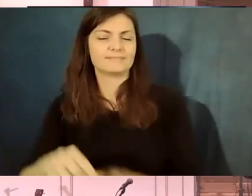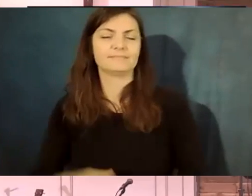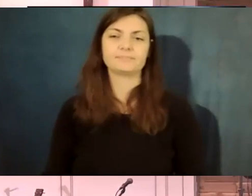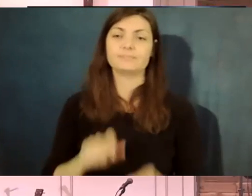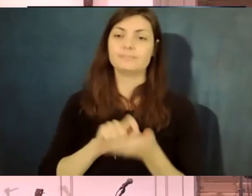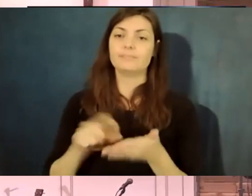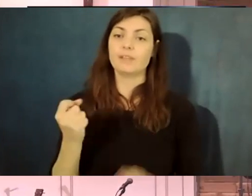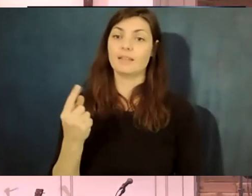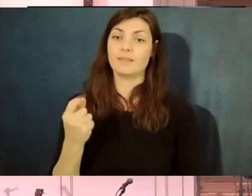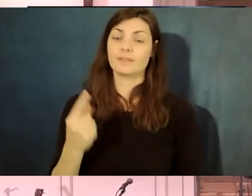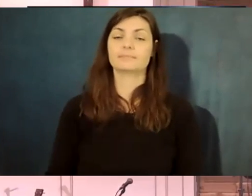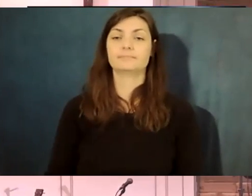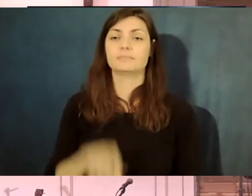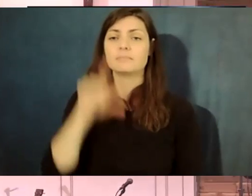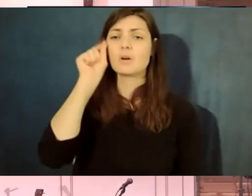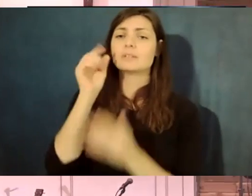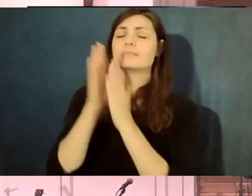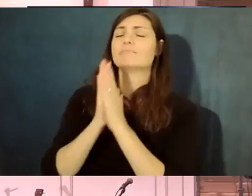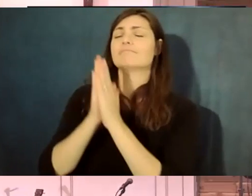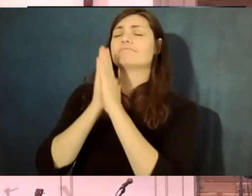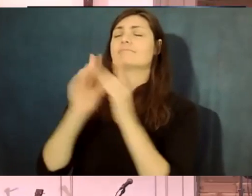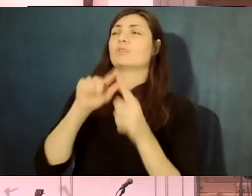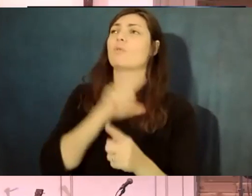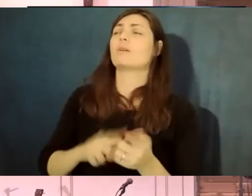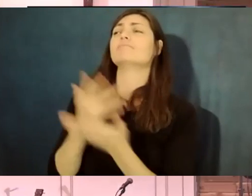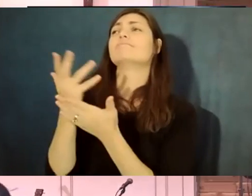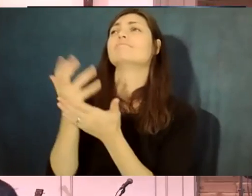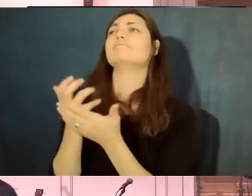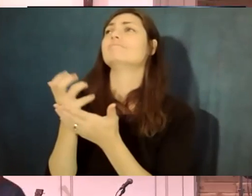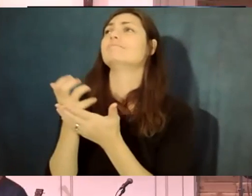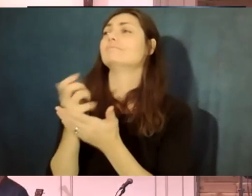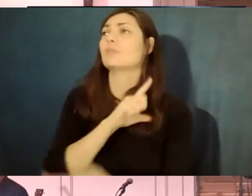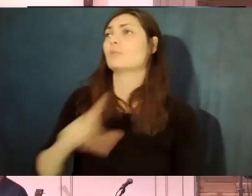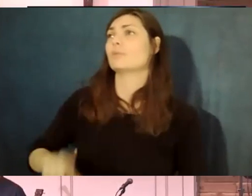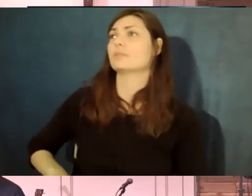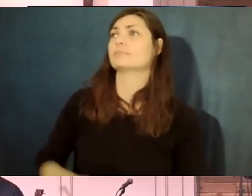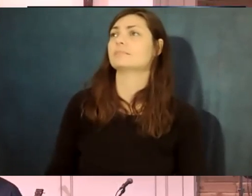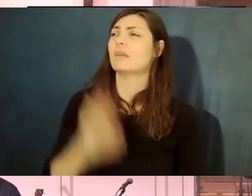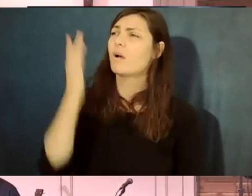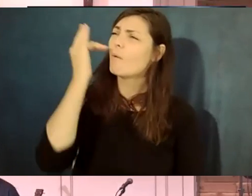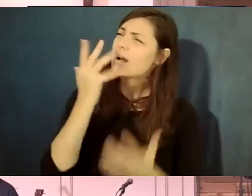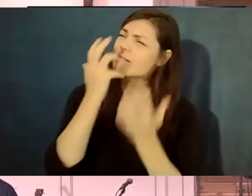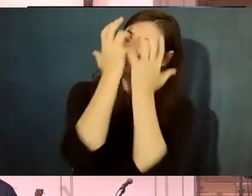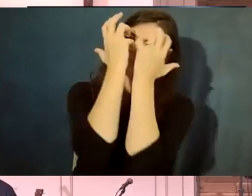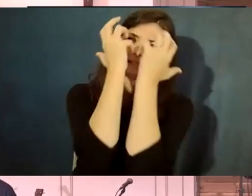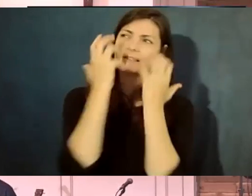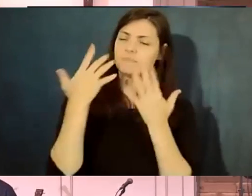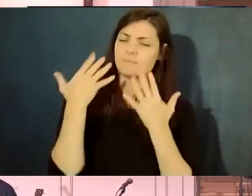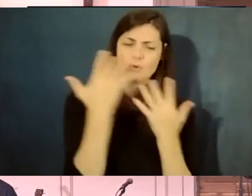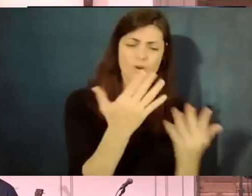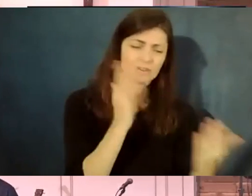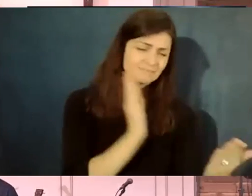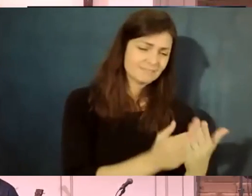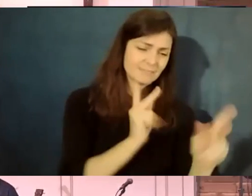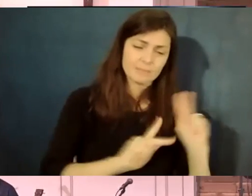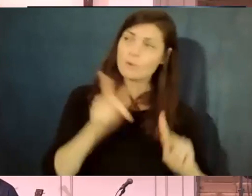Then Moses pleaded with the Lord his God and said, Lord, why does your wrath burn hot against your people